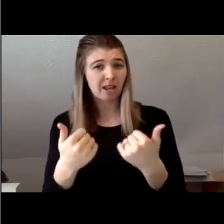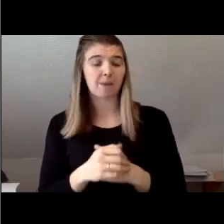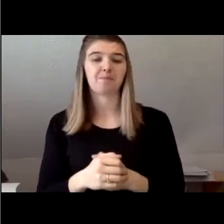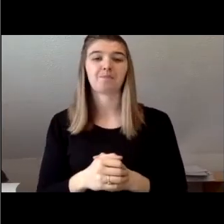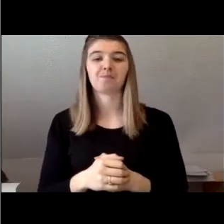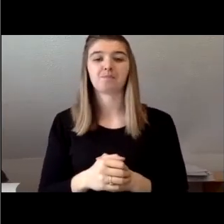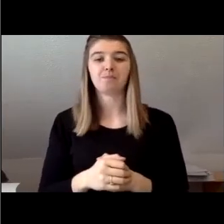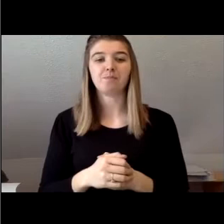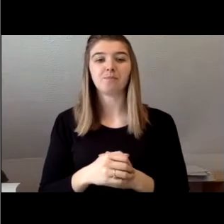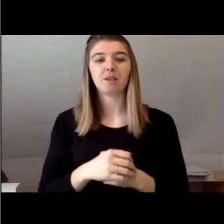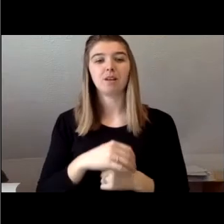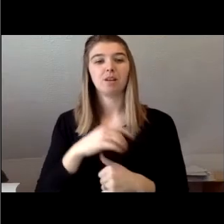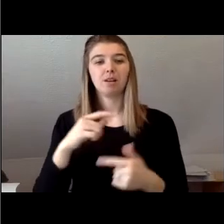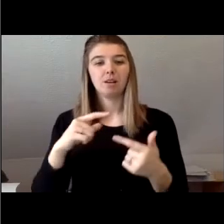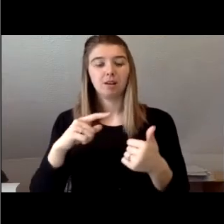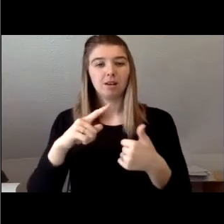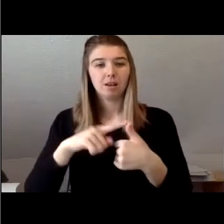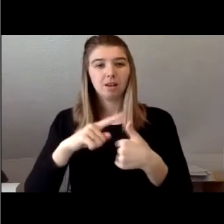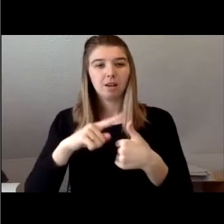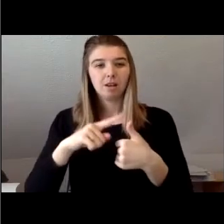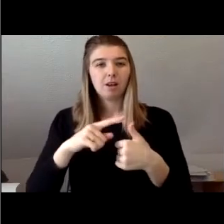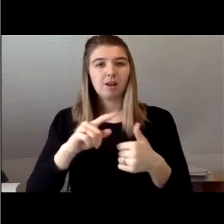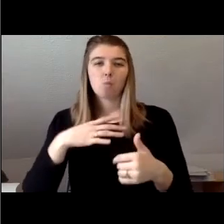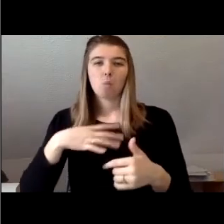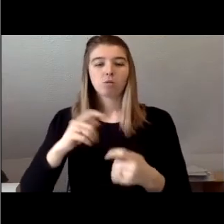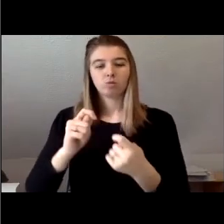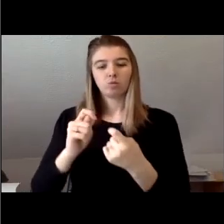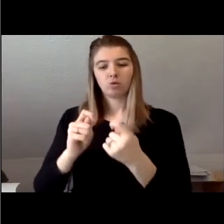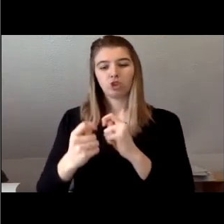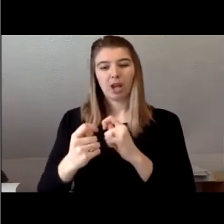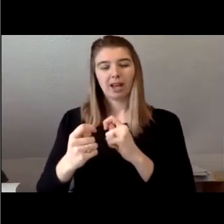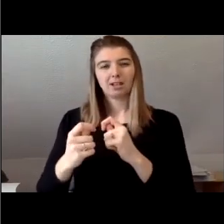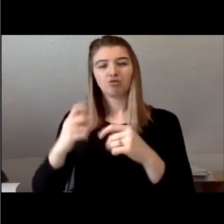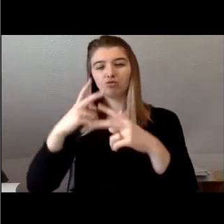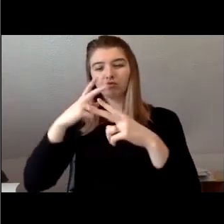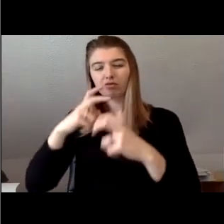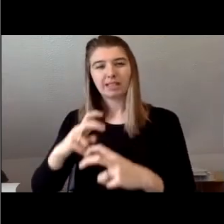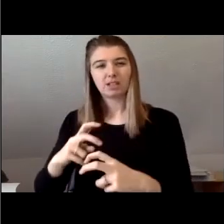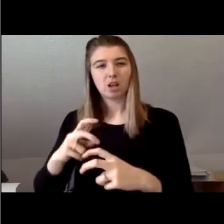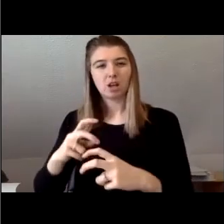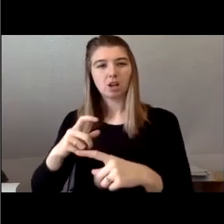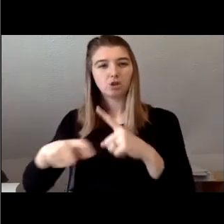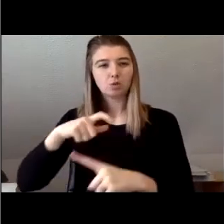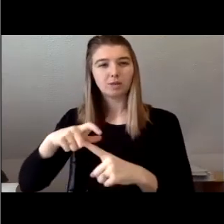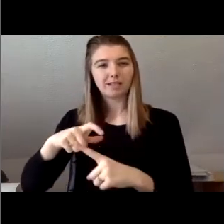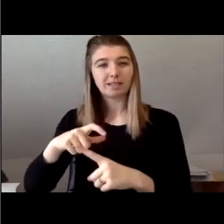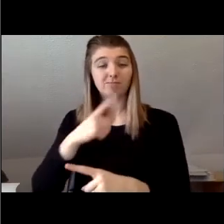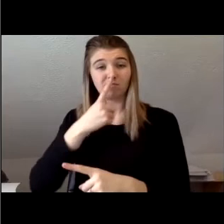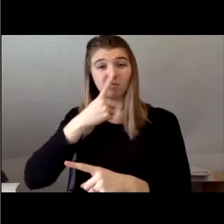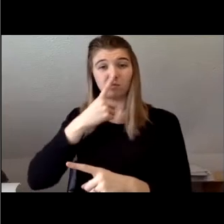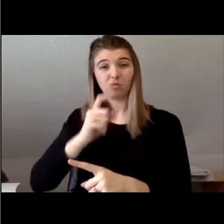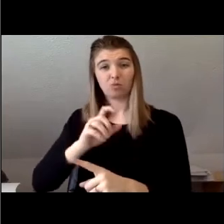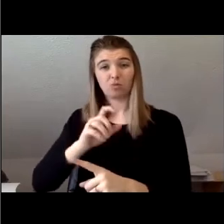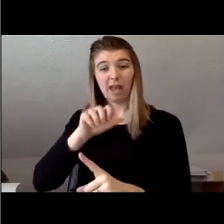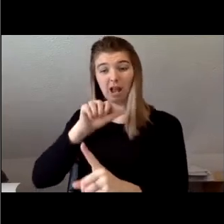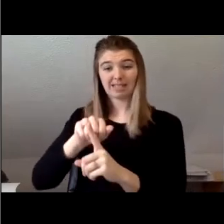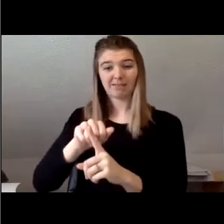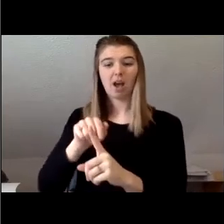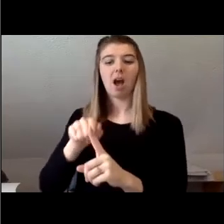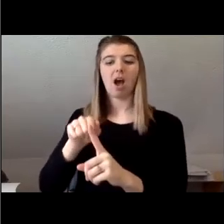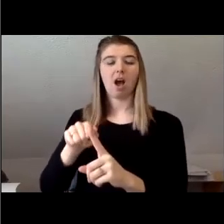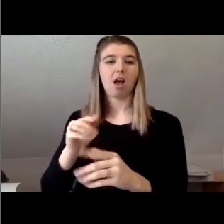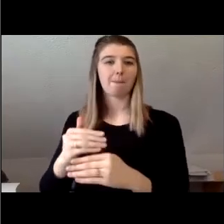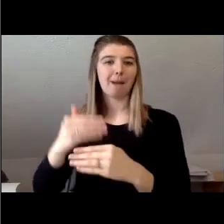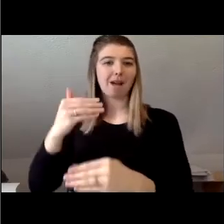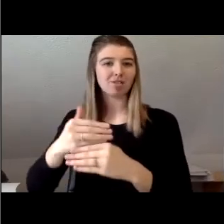community at Canadian post-secondary institutions by identifying and eliminating obstacles and inequities. The